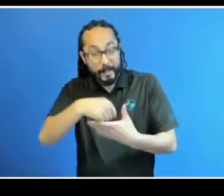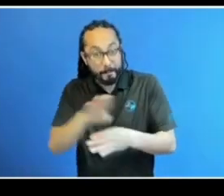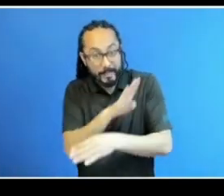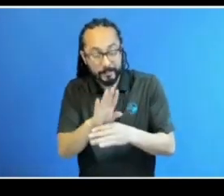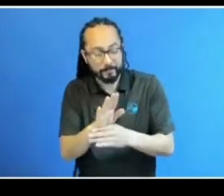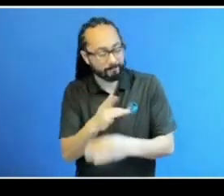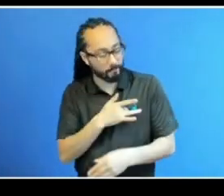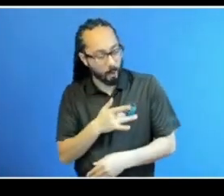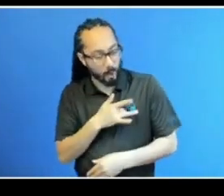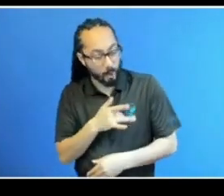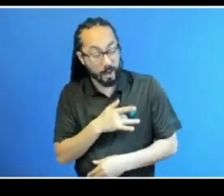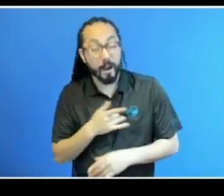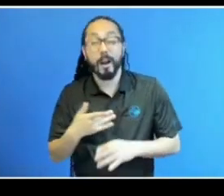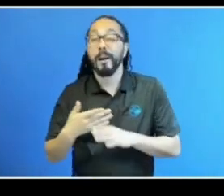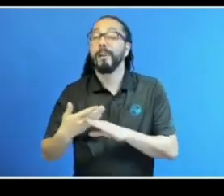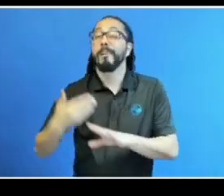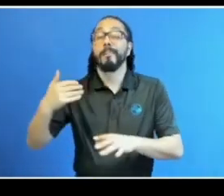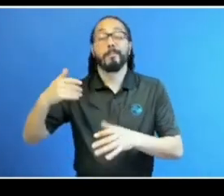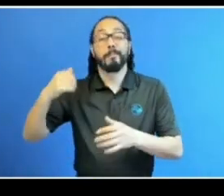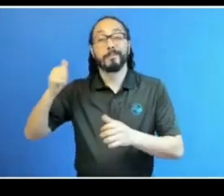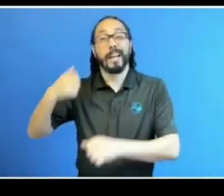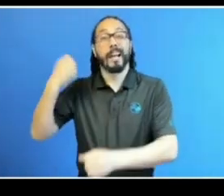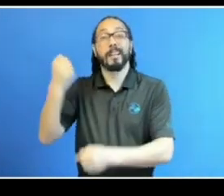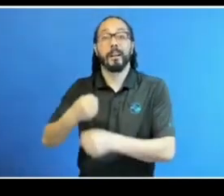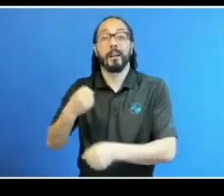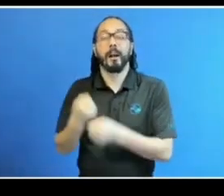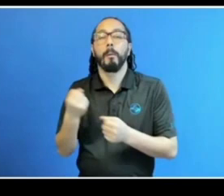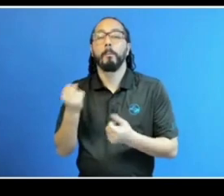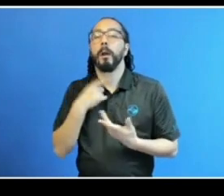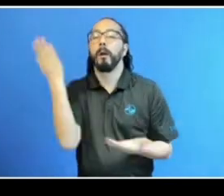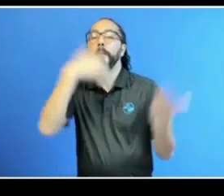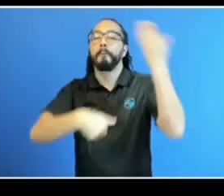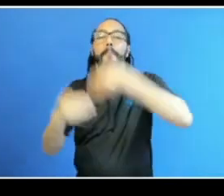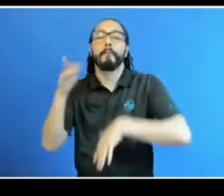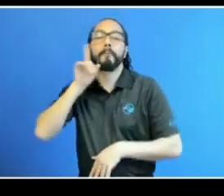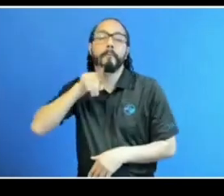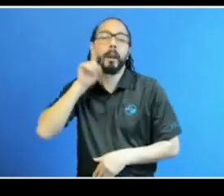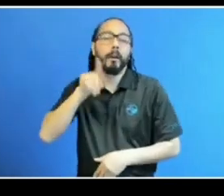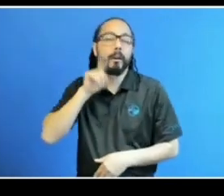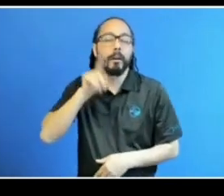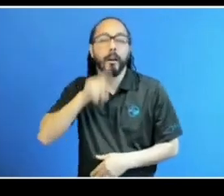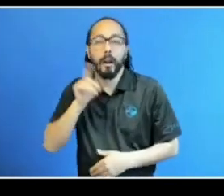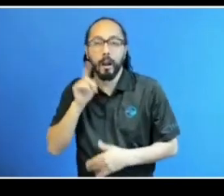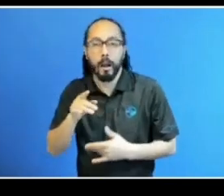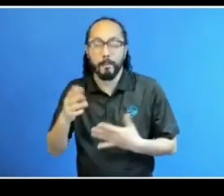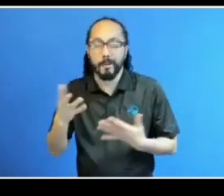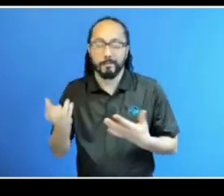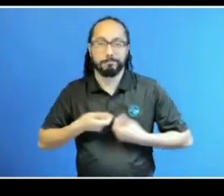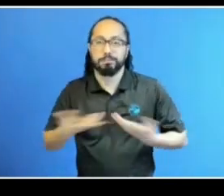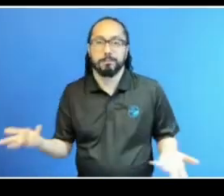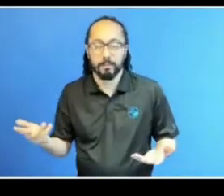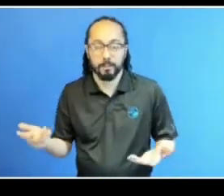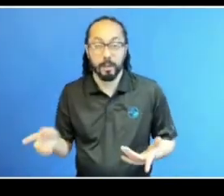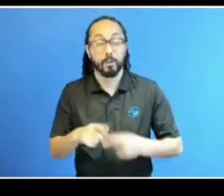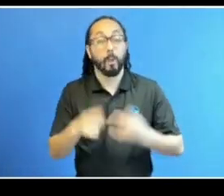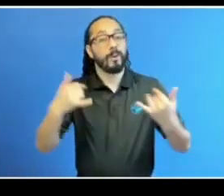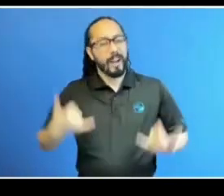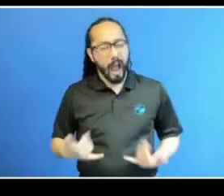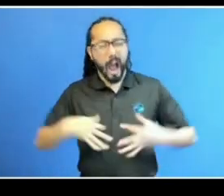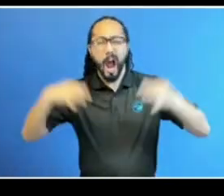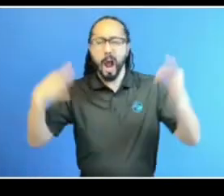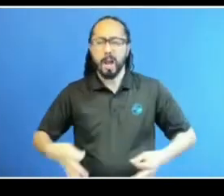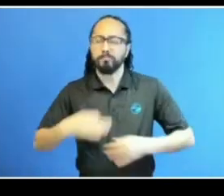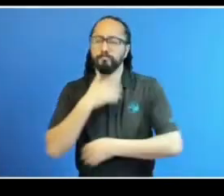fake it anymore. I did that for 10 years, which led to burnout. So now as an entrepreneur, I get to decide what work activities and